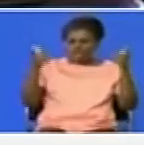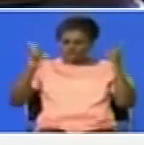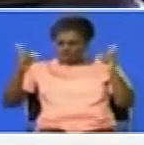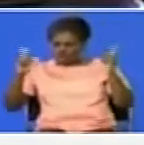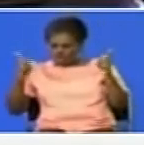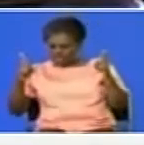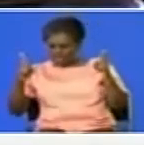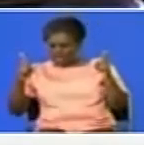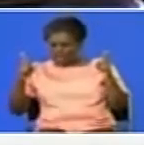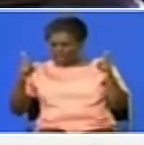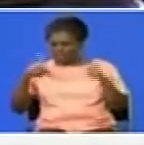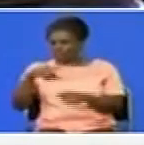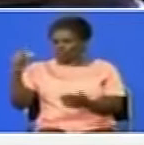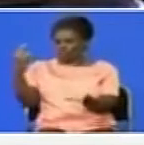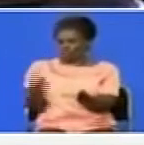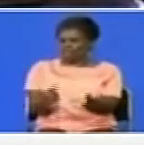or transit fuel to Ugandan